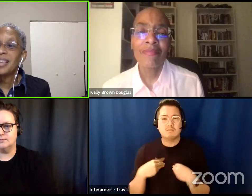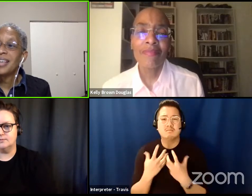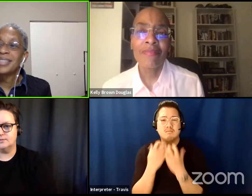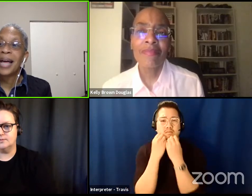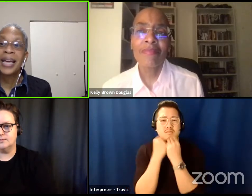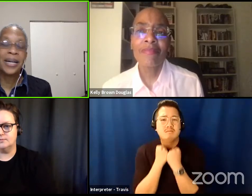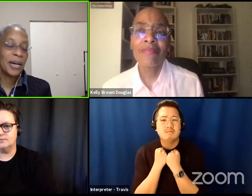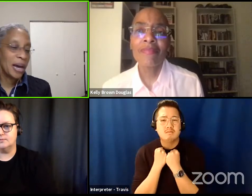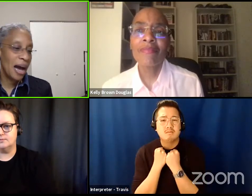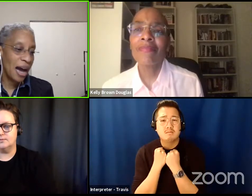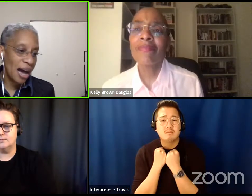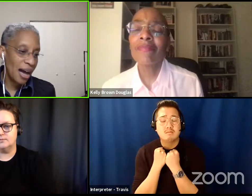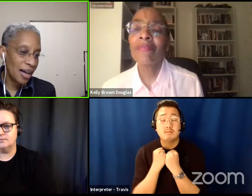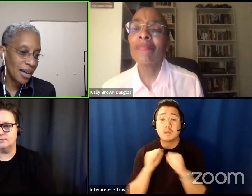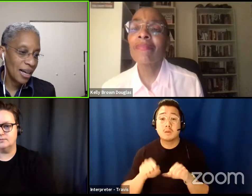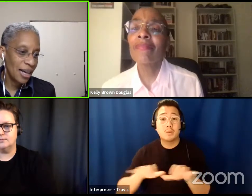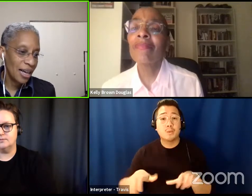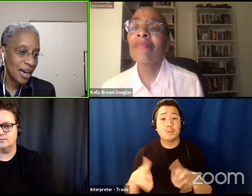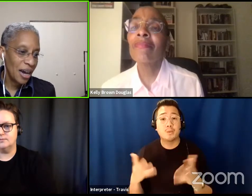be things like